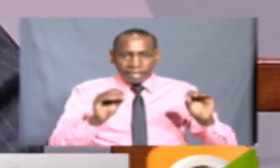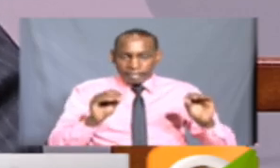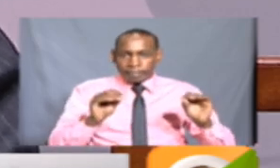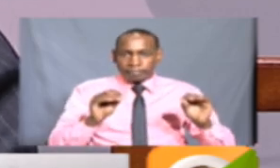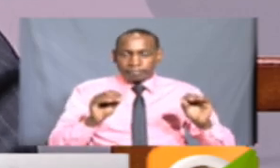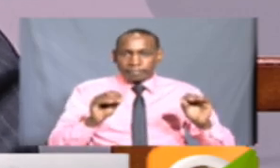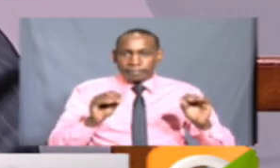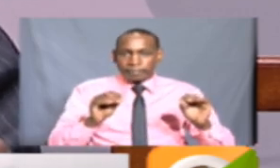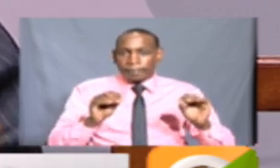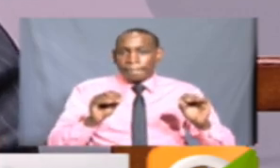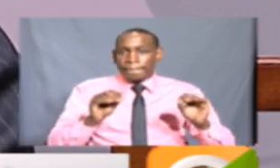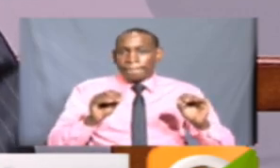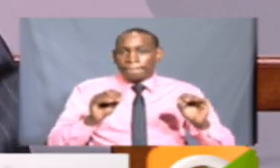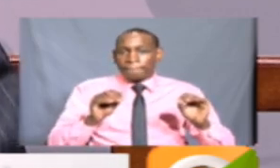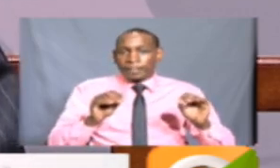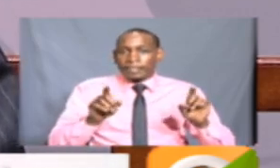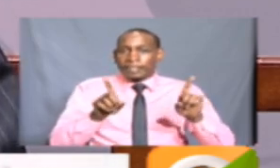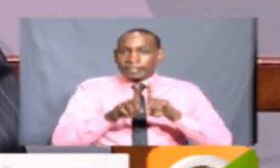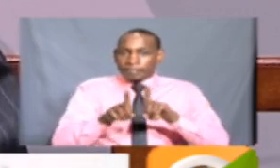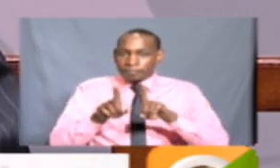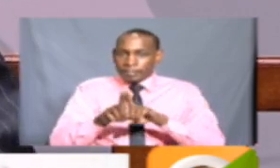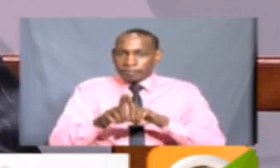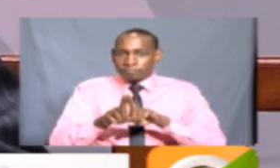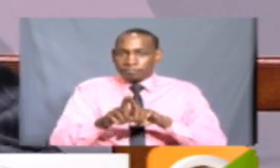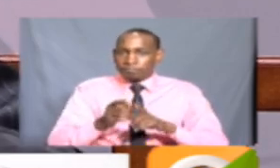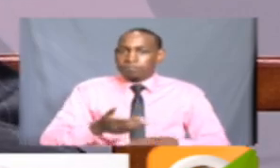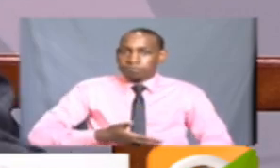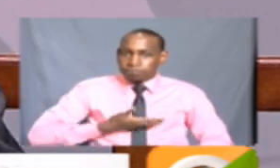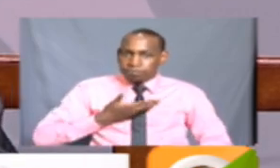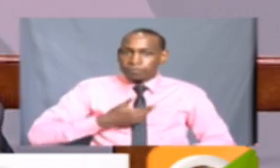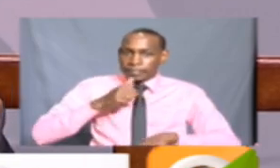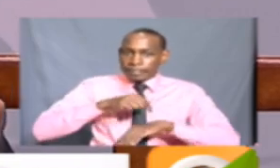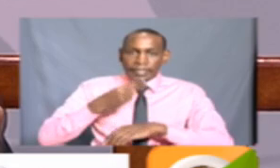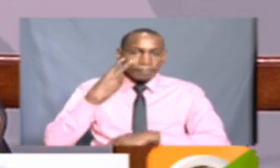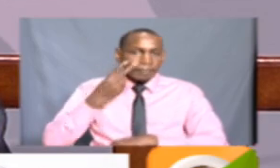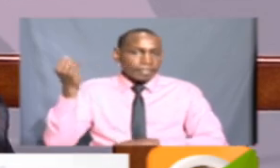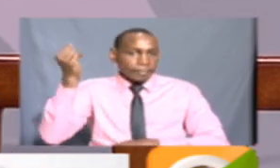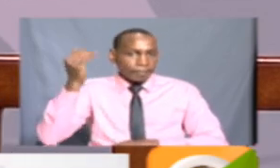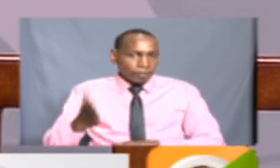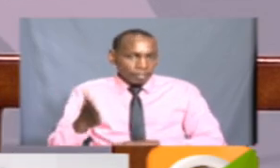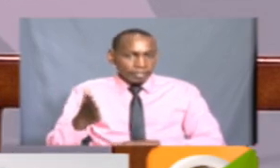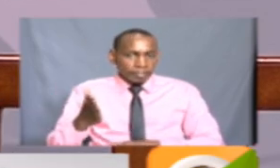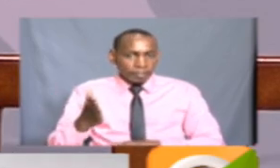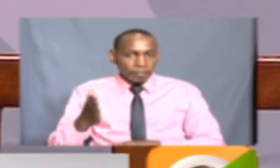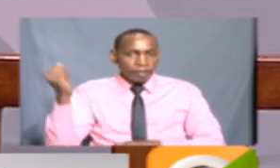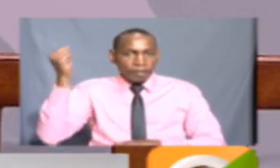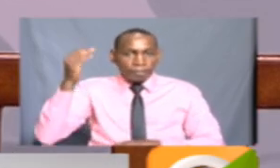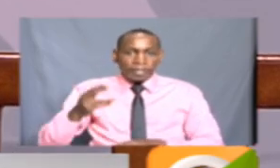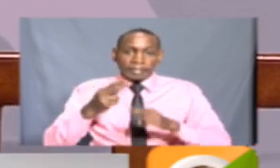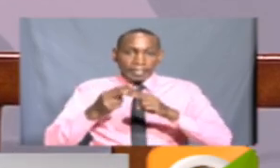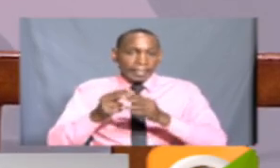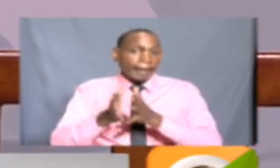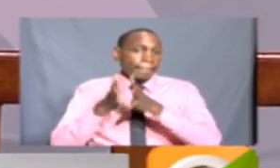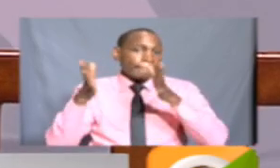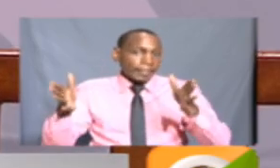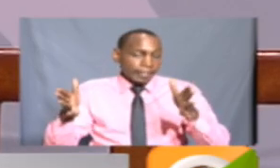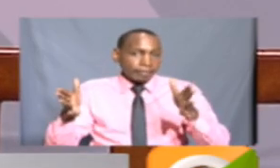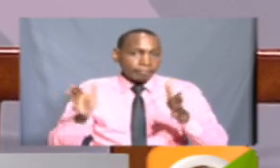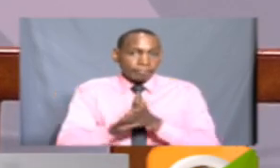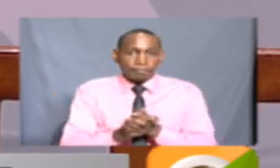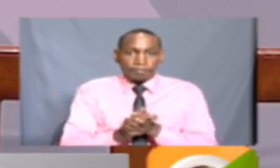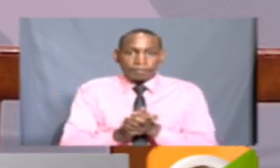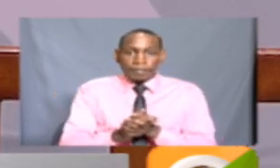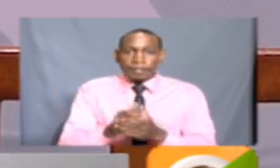once. And it annoys me when I see politicians who are fairly seasoned coming out in